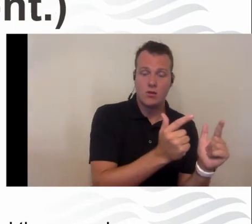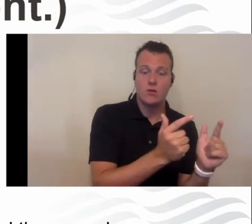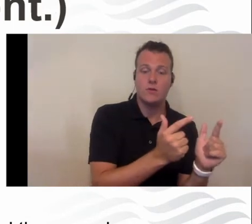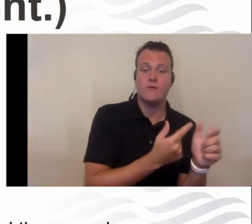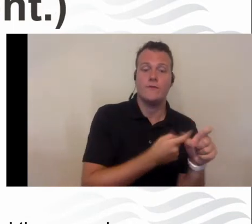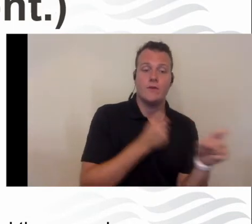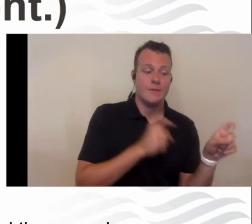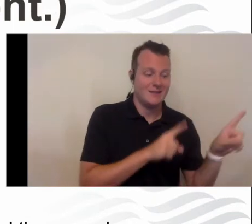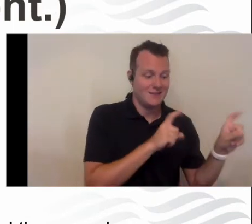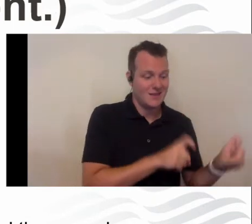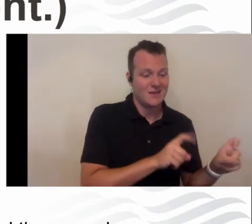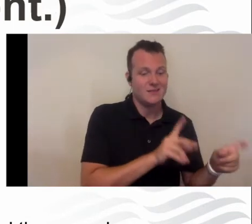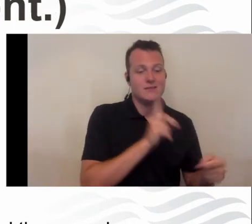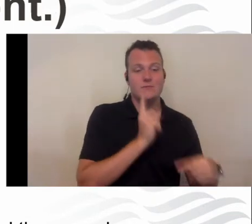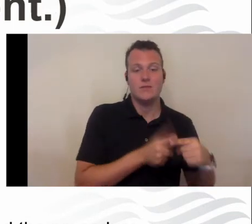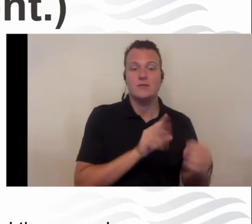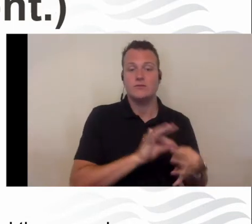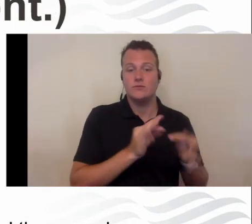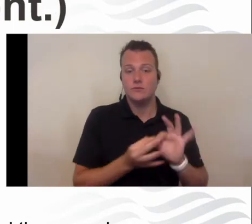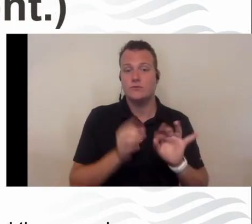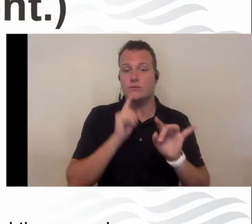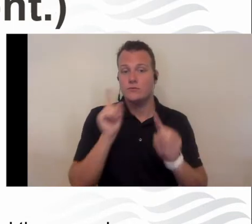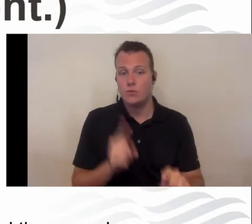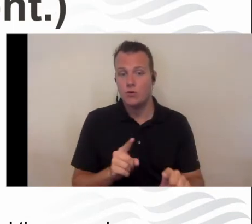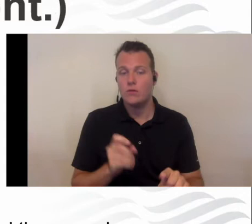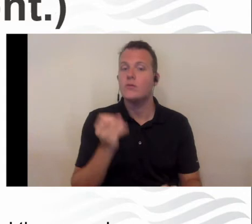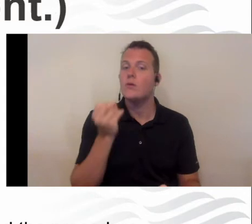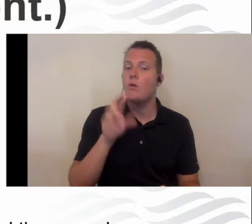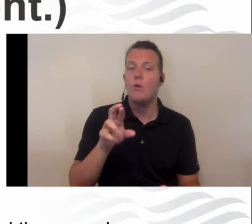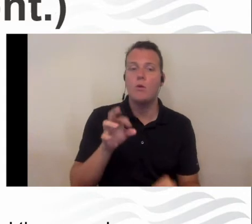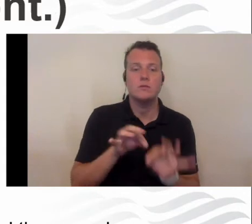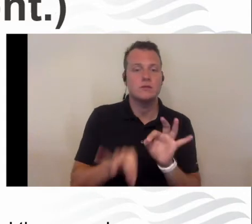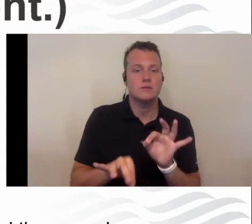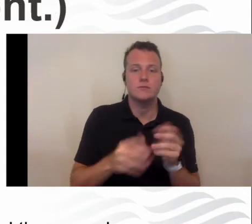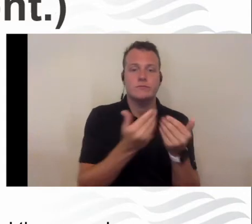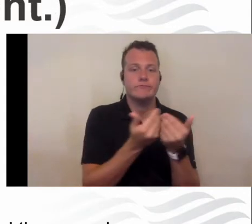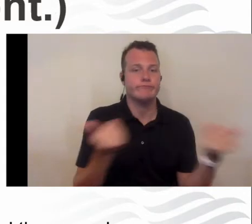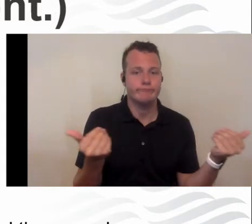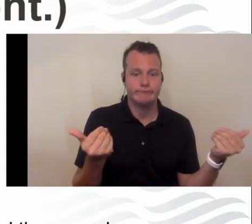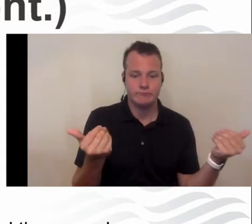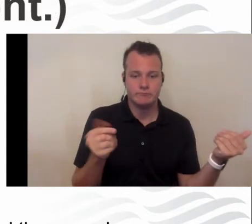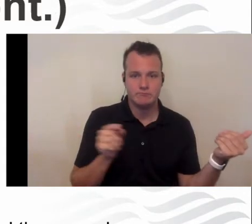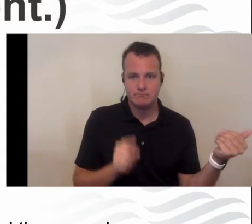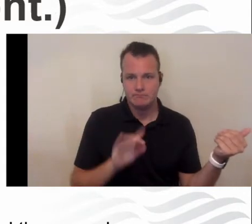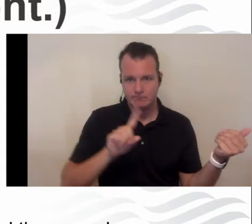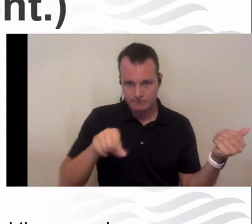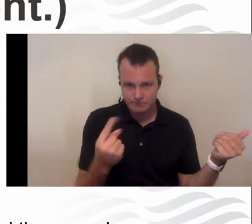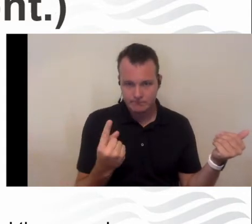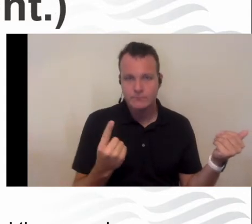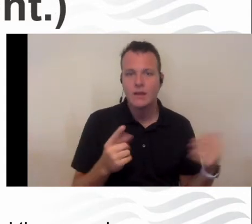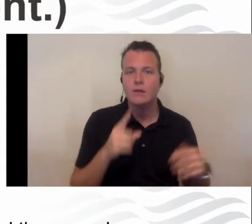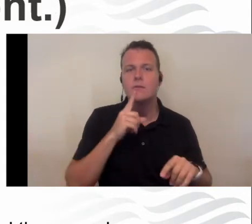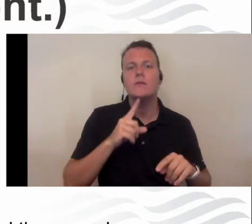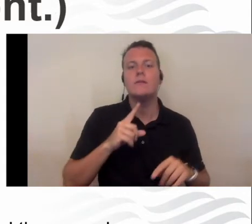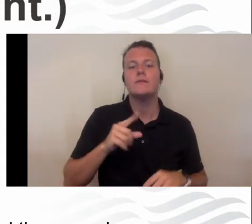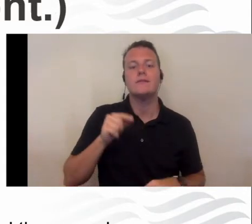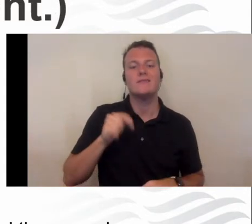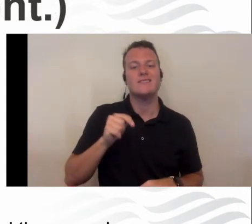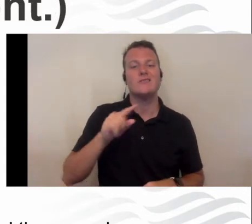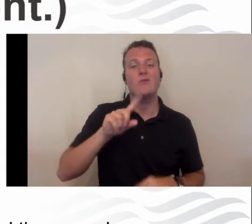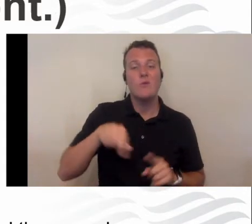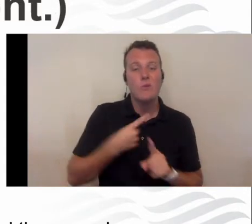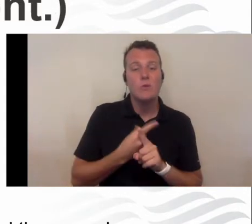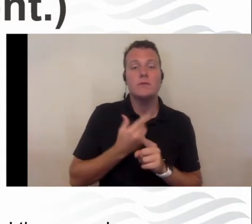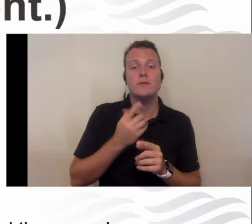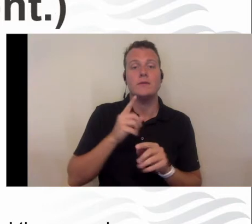the interpretation and report versus having it split up. So this only applies to these codes that you see here and